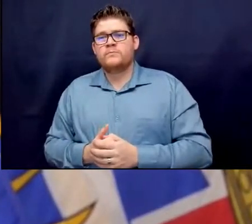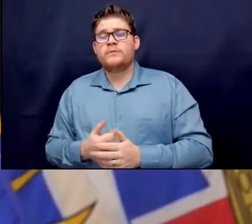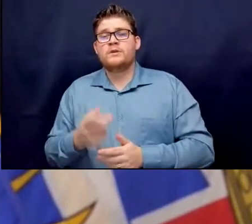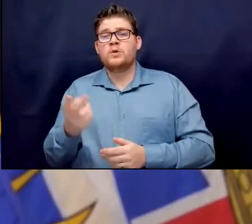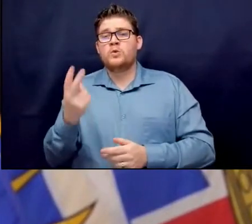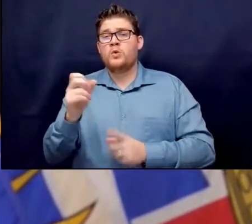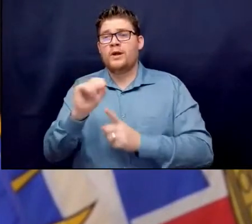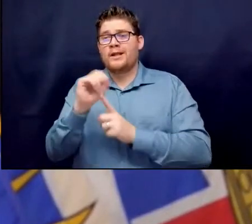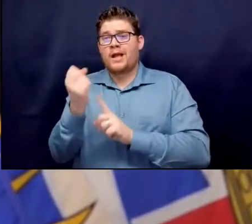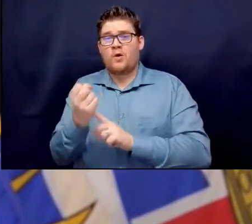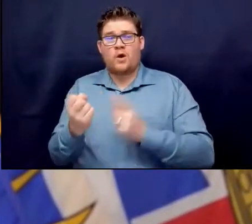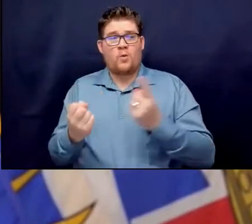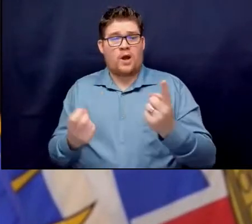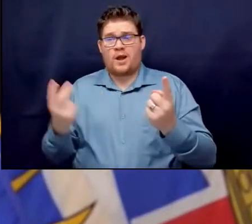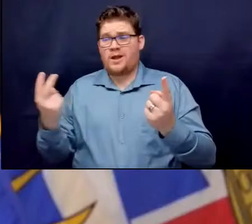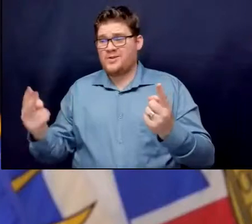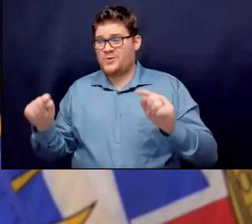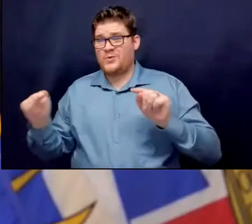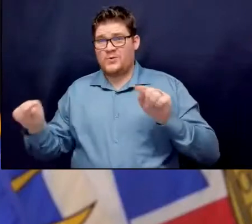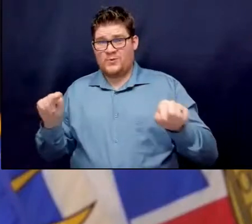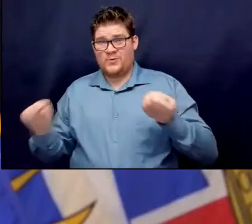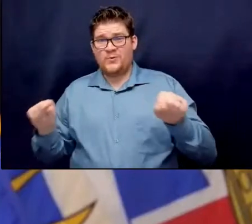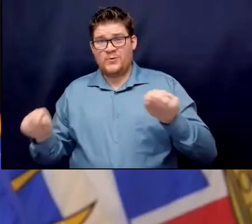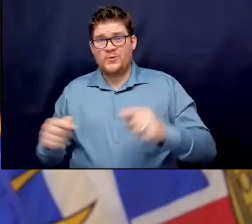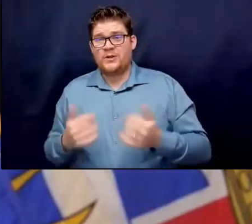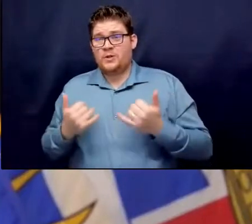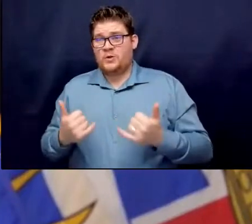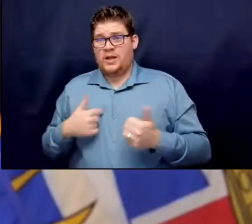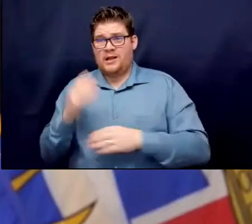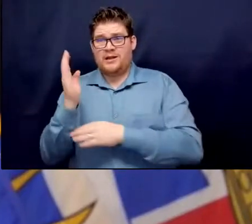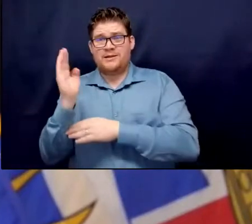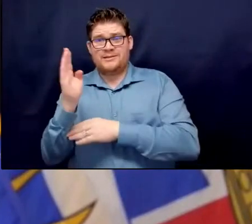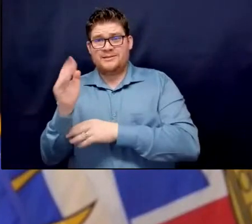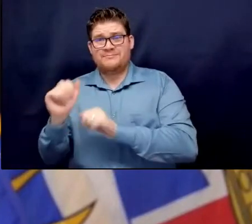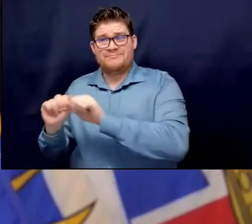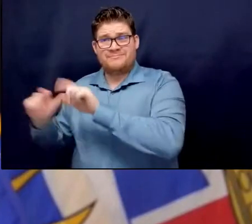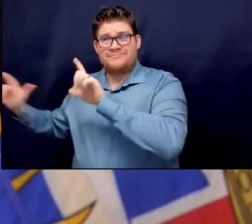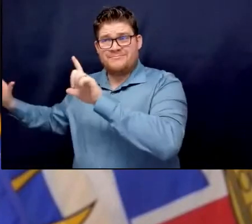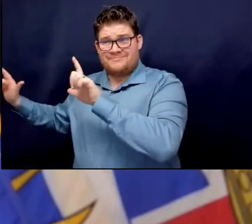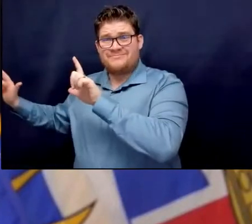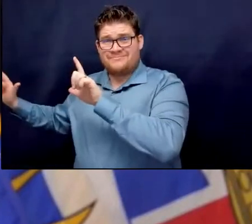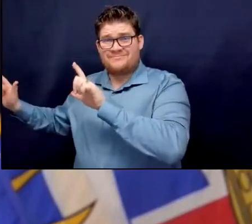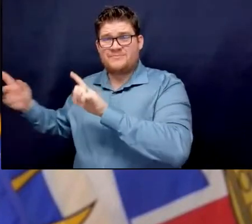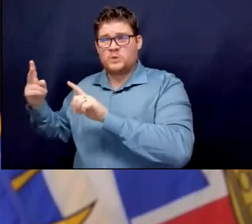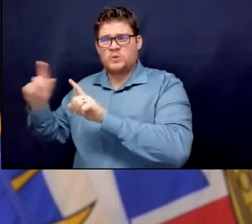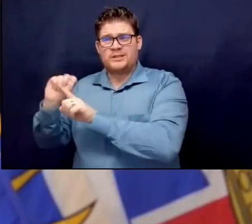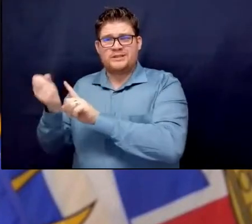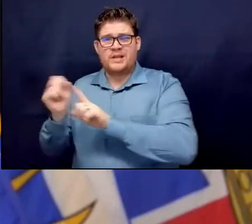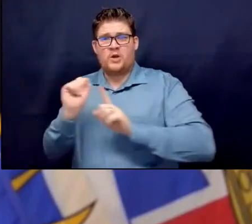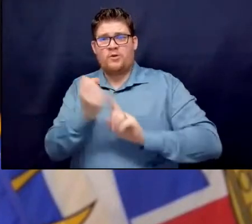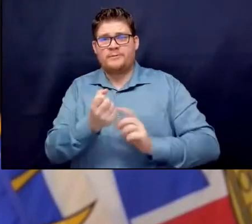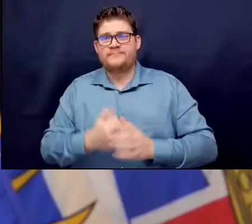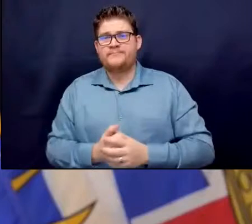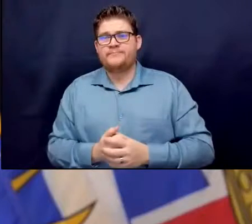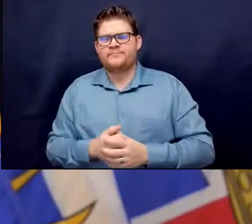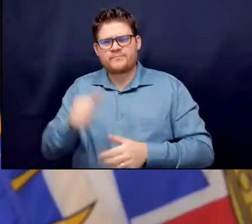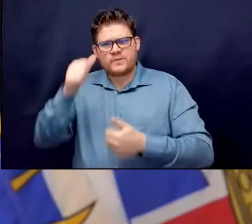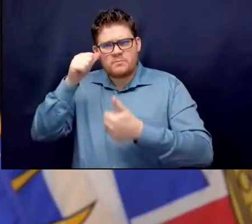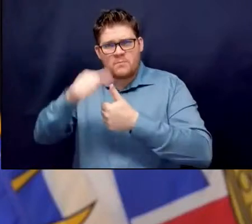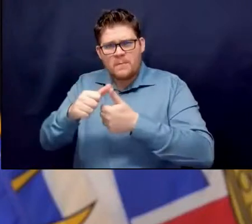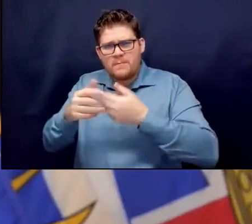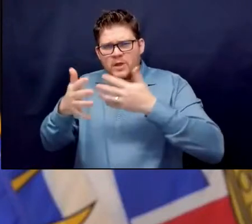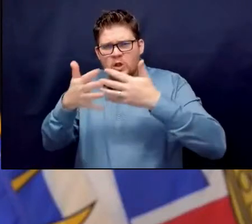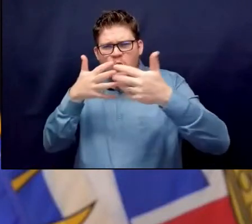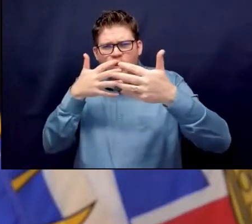wide shaded area. And that's important. That tells us the sort of universe of what could